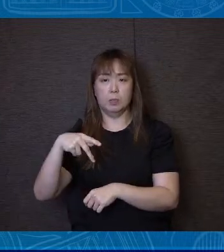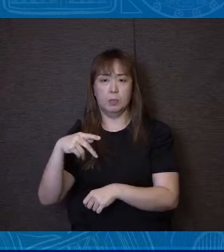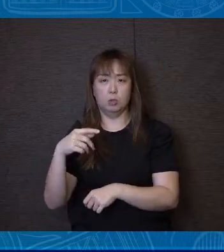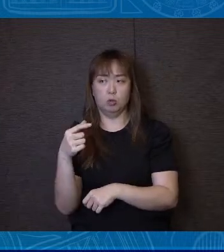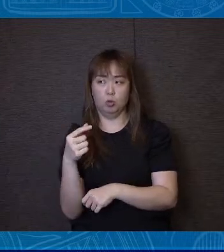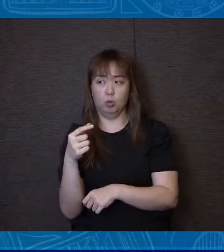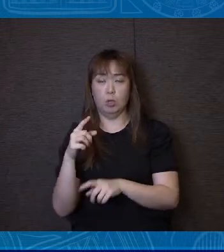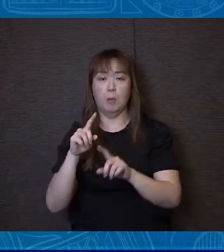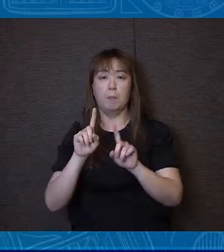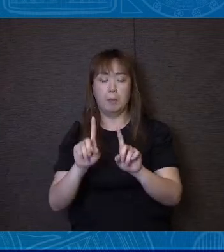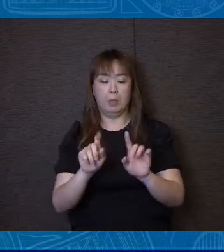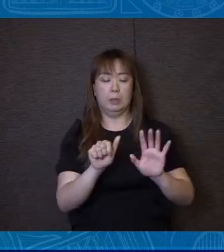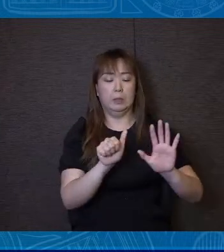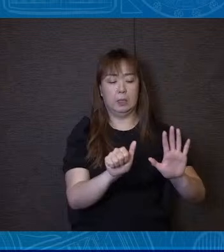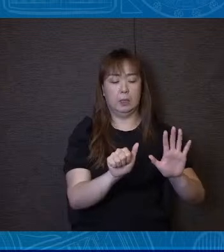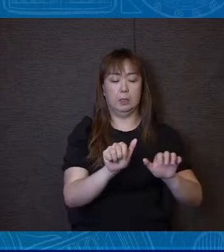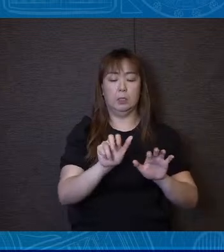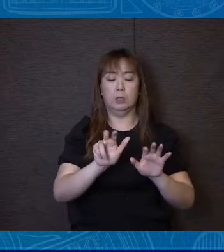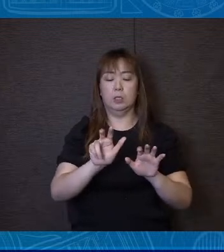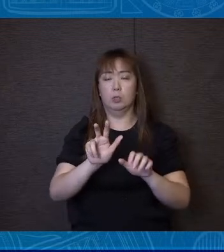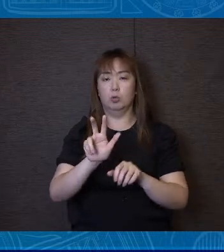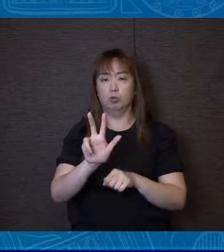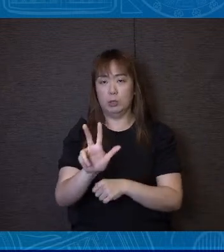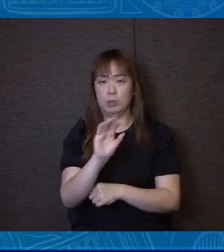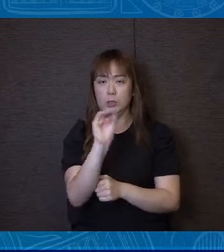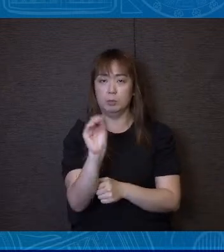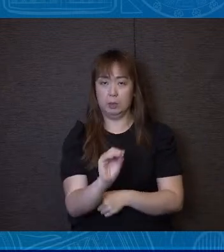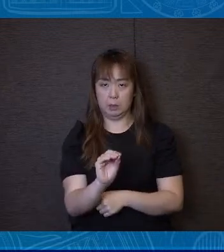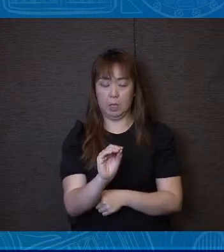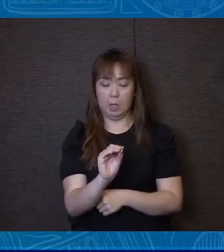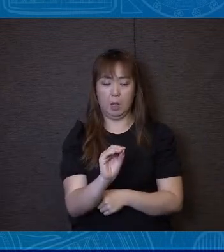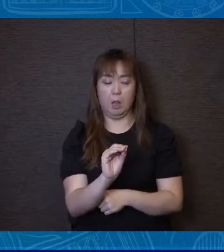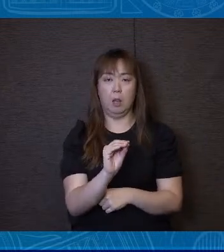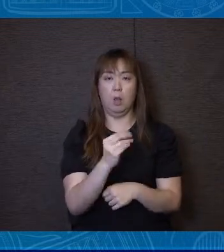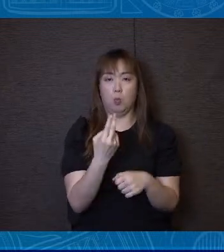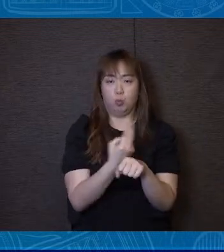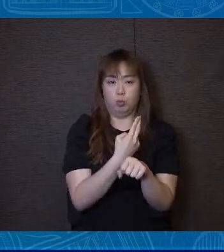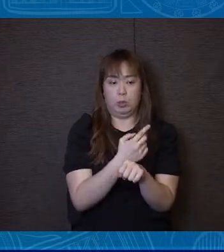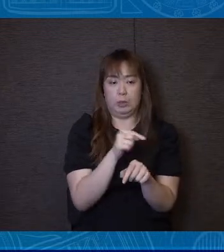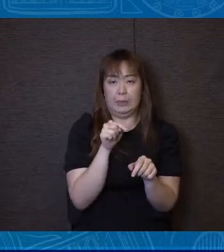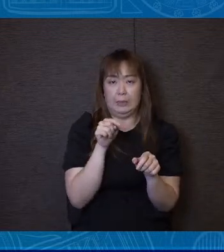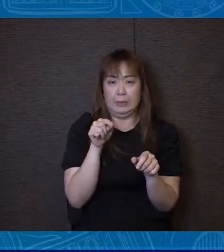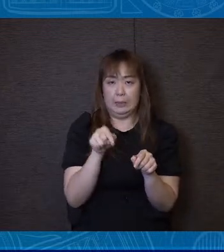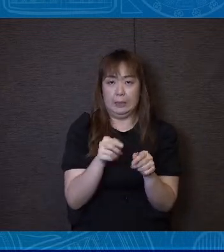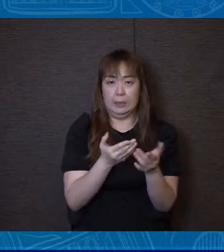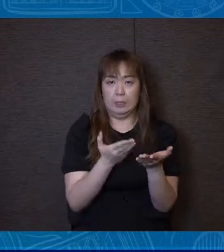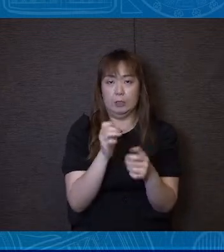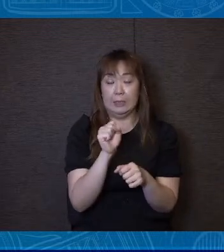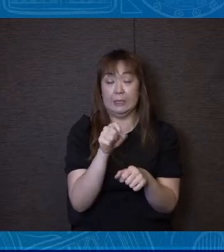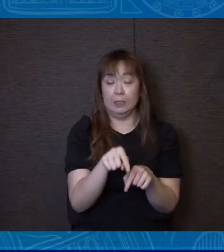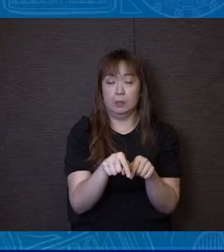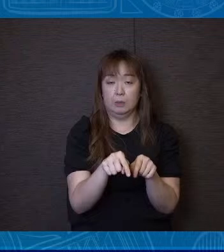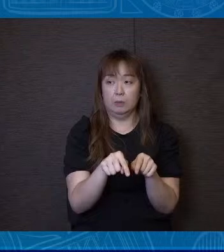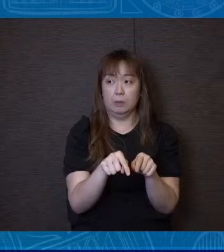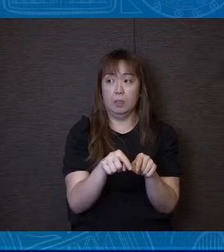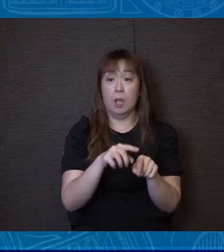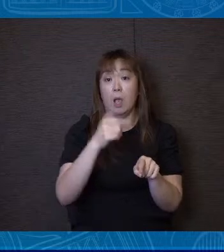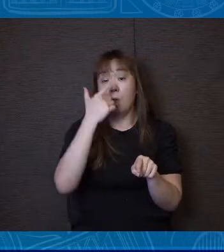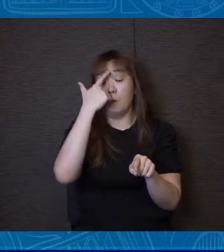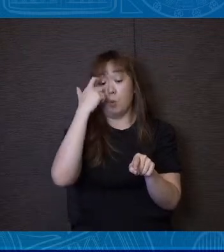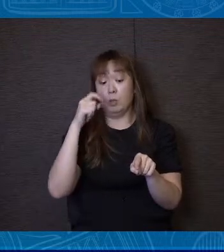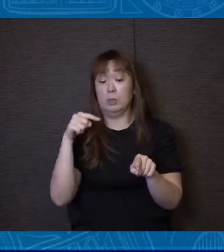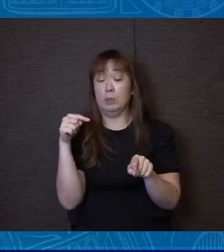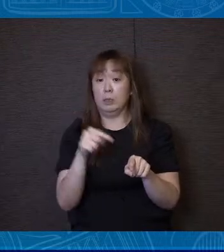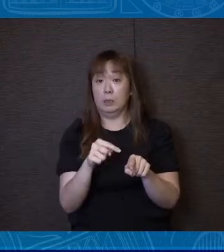only 63 to 70% are actually using the service. And because there